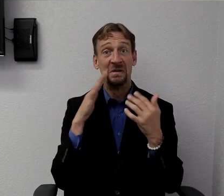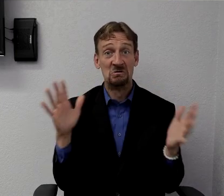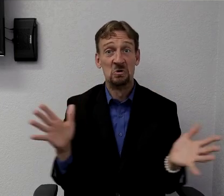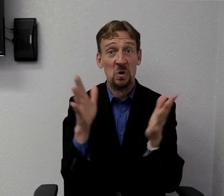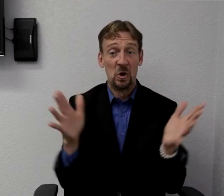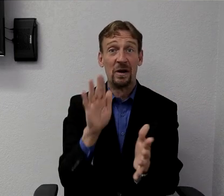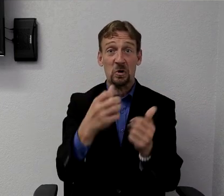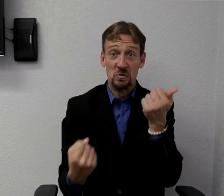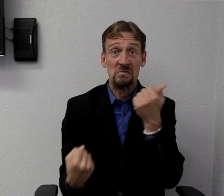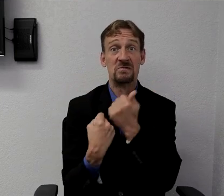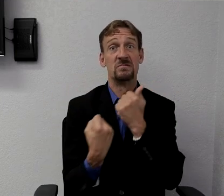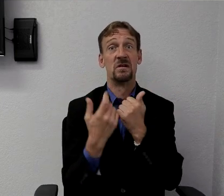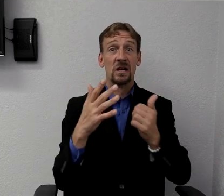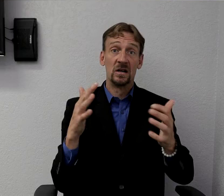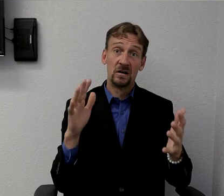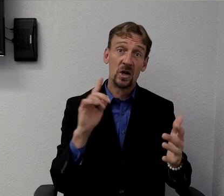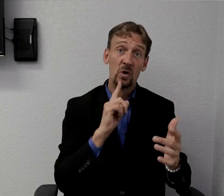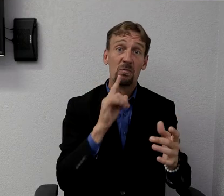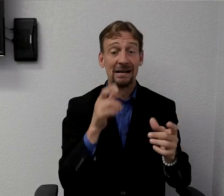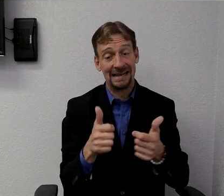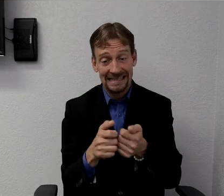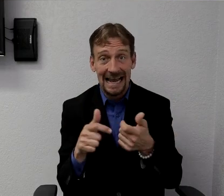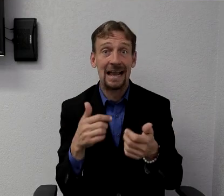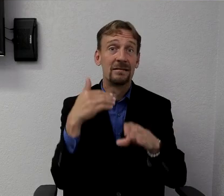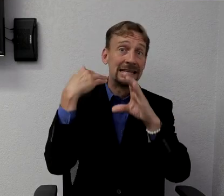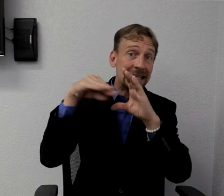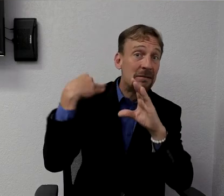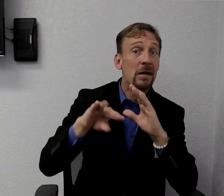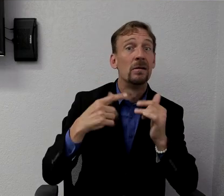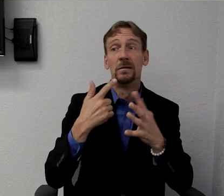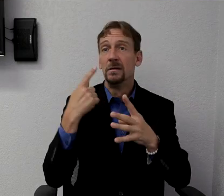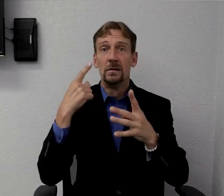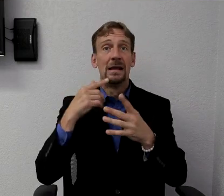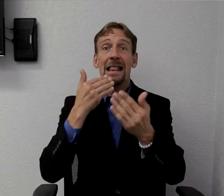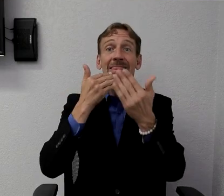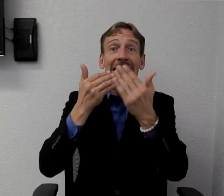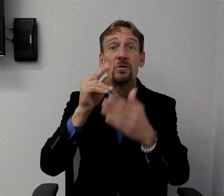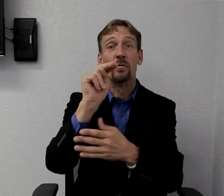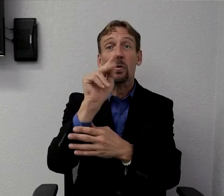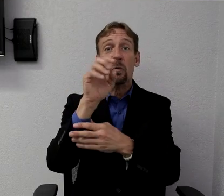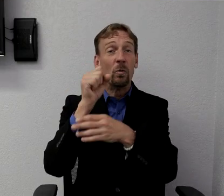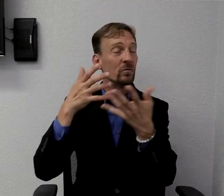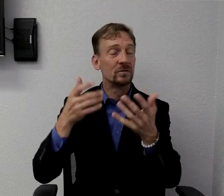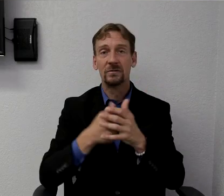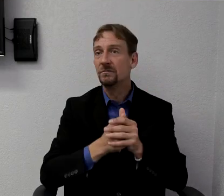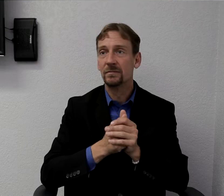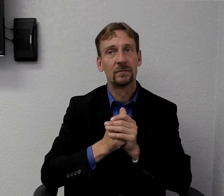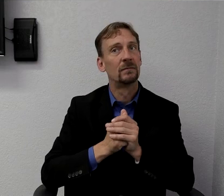the text messages, the emails, the thank you notes. I think early